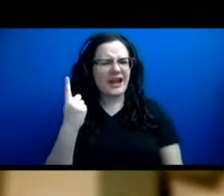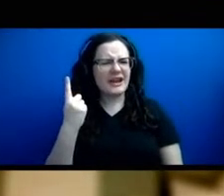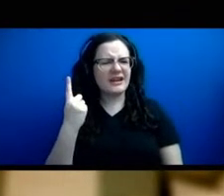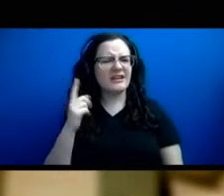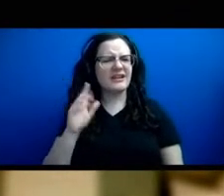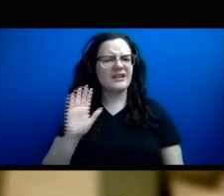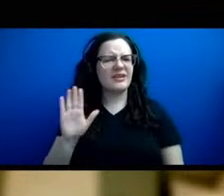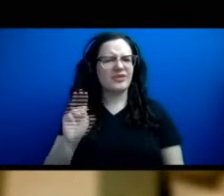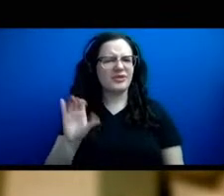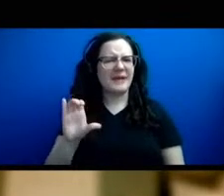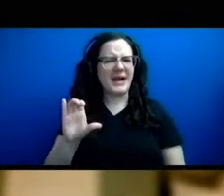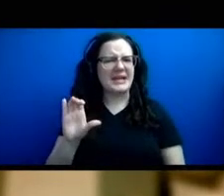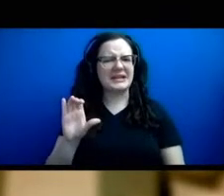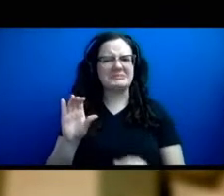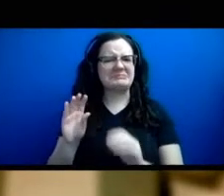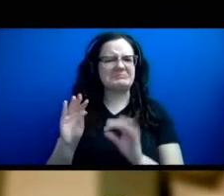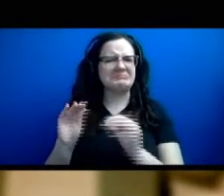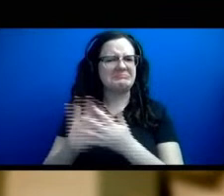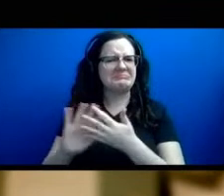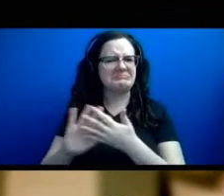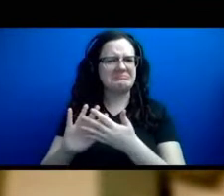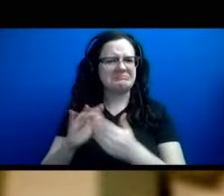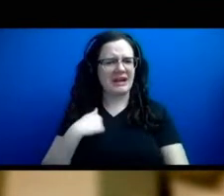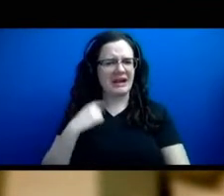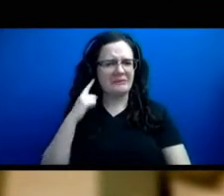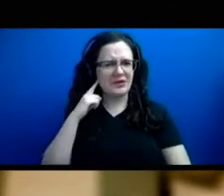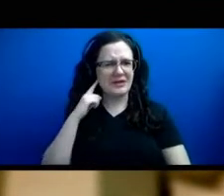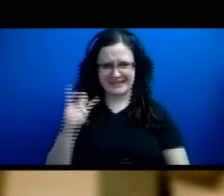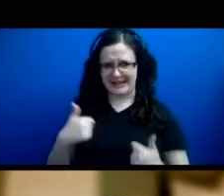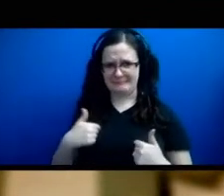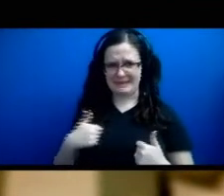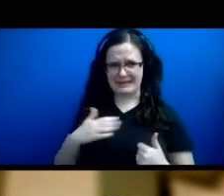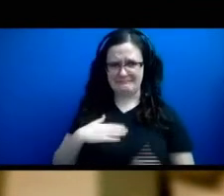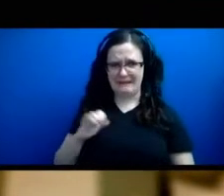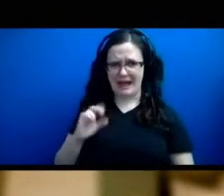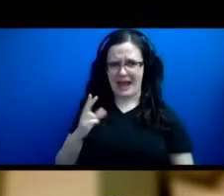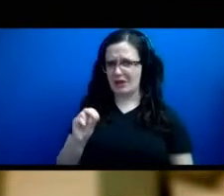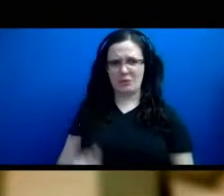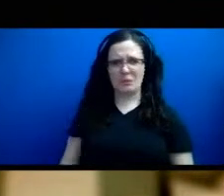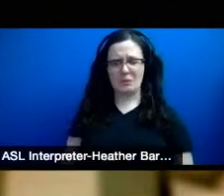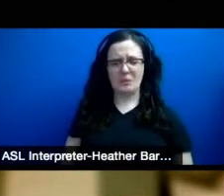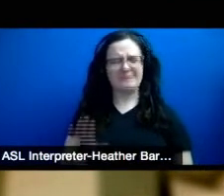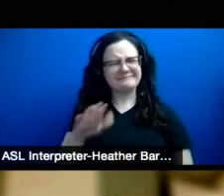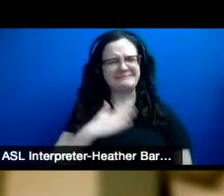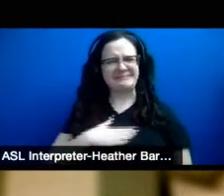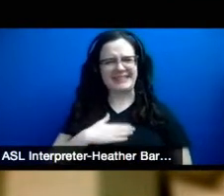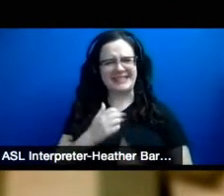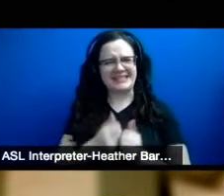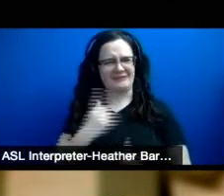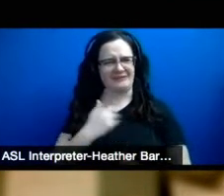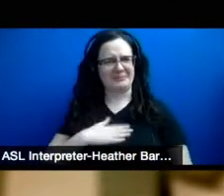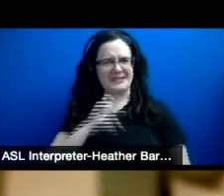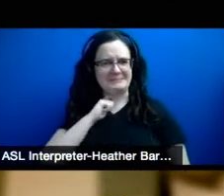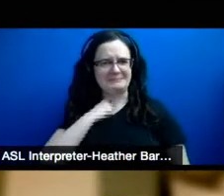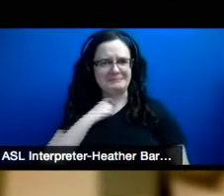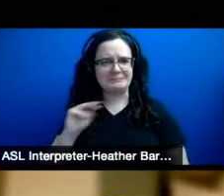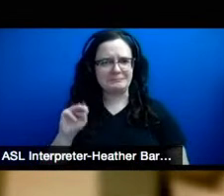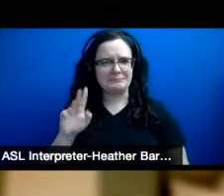coming. Is that my echo? No, if everybody would please mute. Thank you.